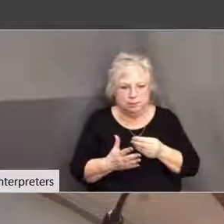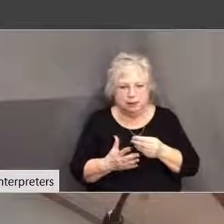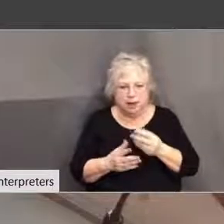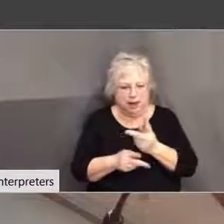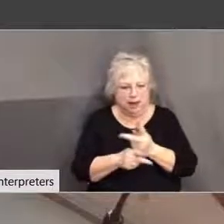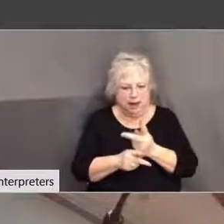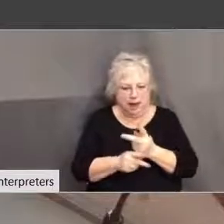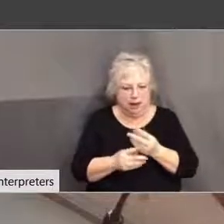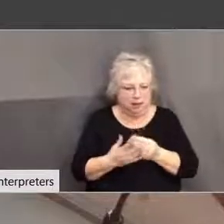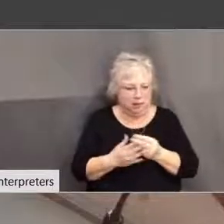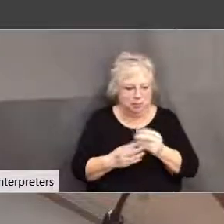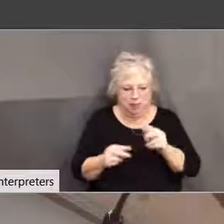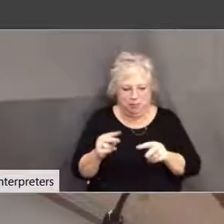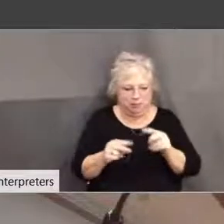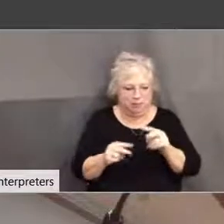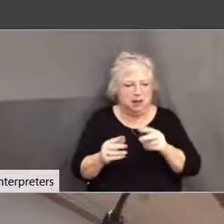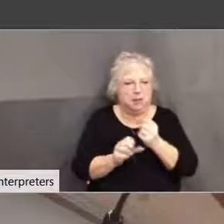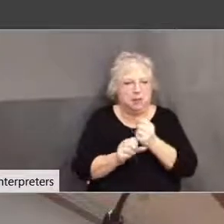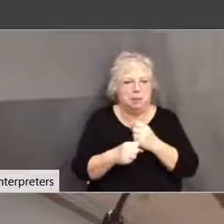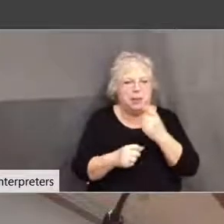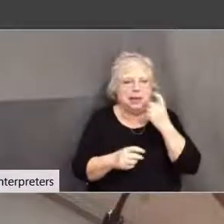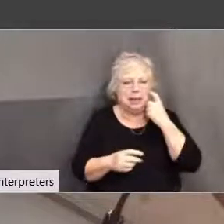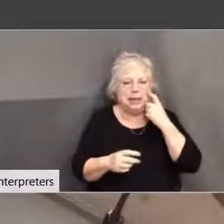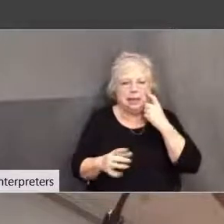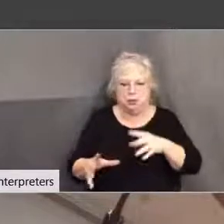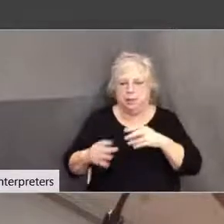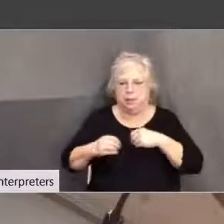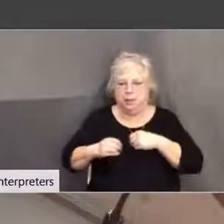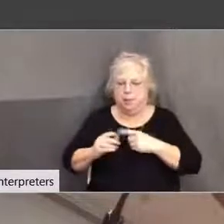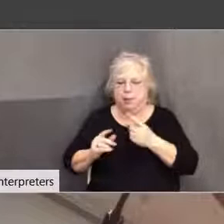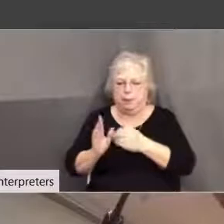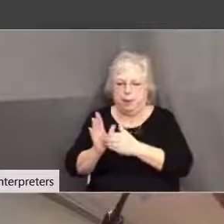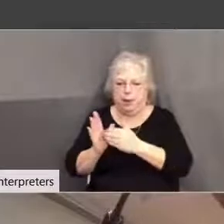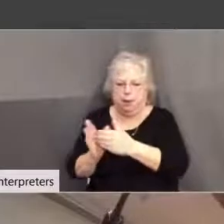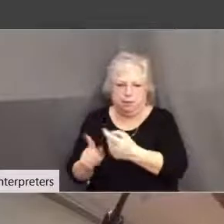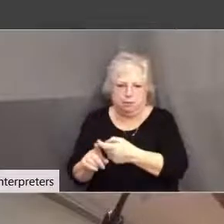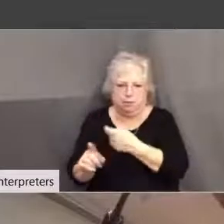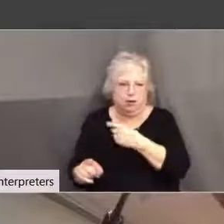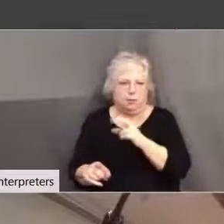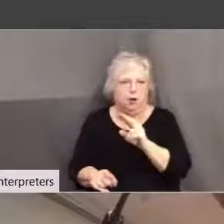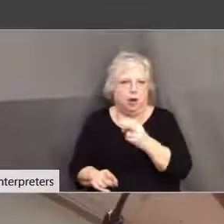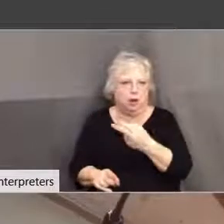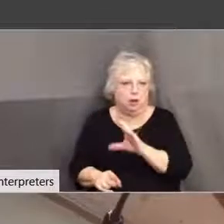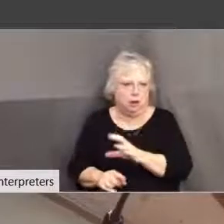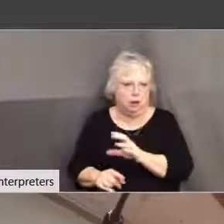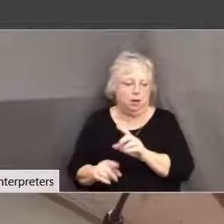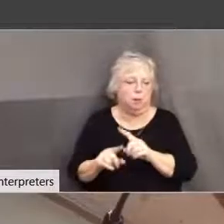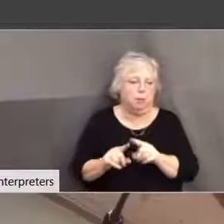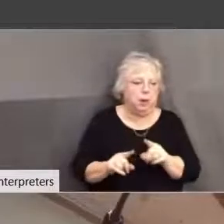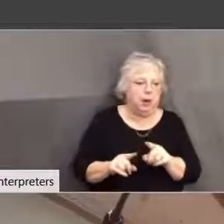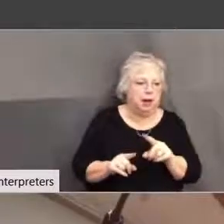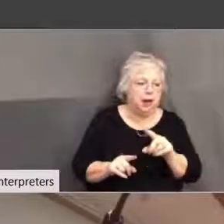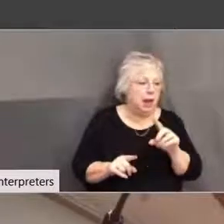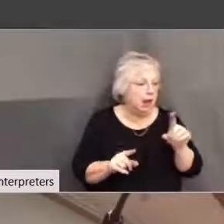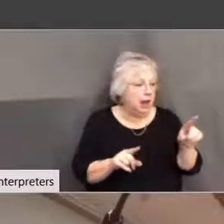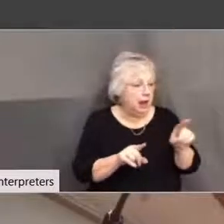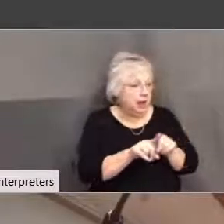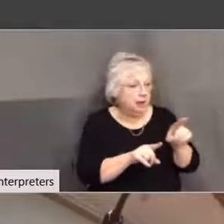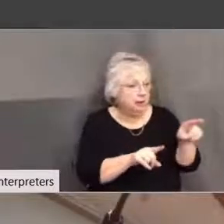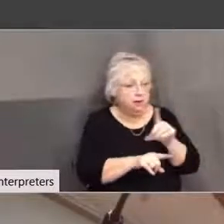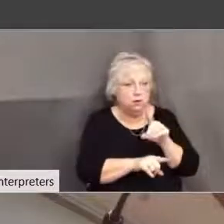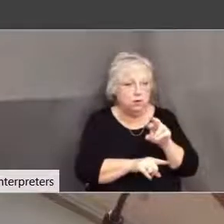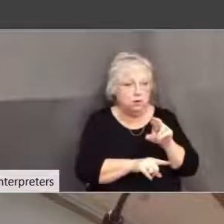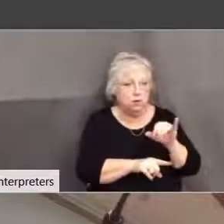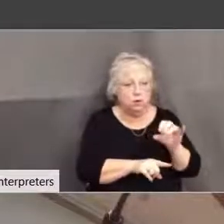million. But as Doris has said, I have brought this point up a number of